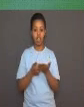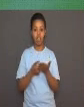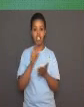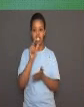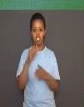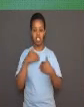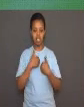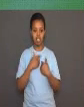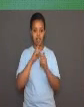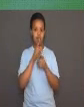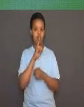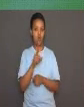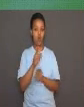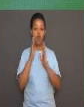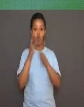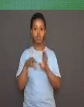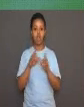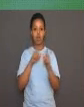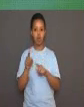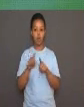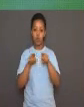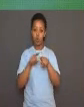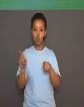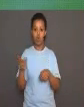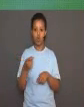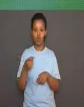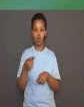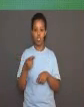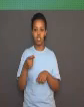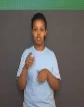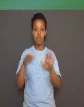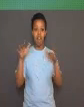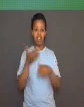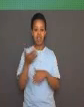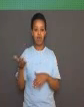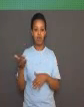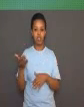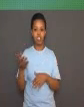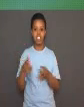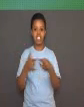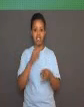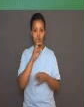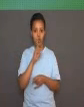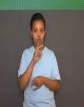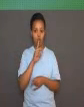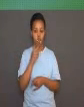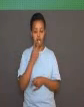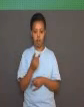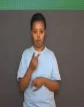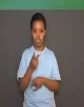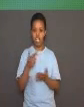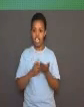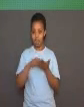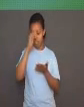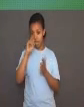We are going to focus on different insect species. Are you ready to begin the lesson,